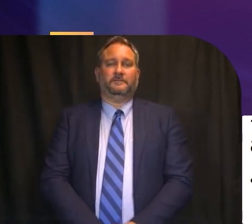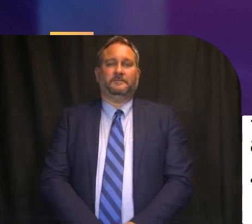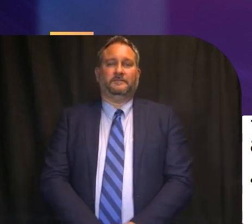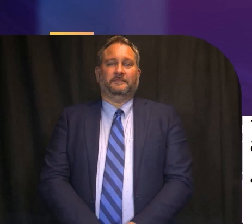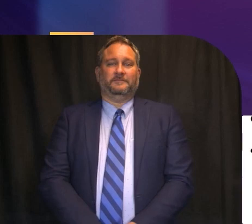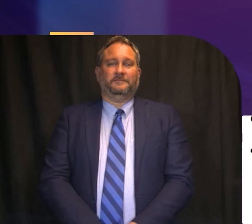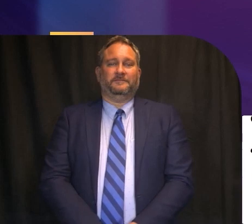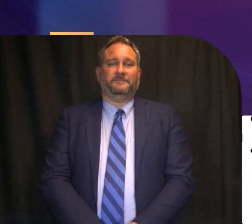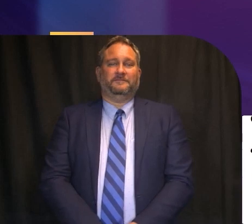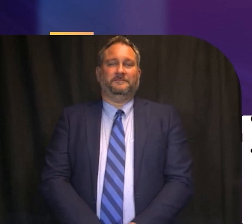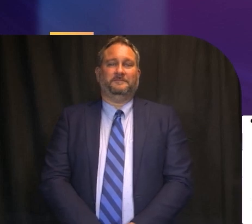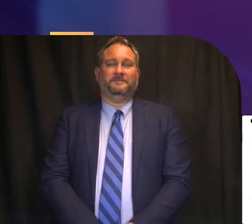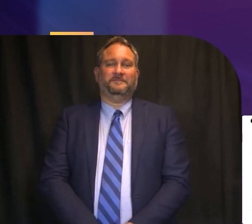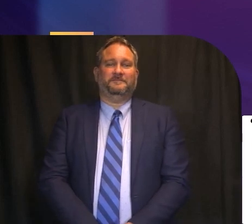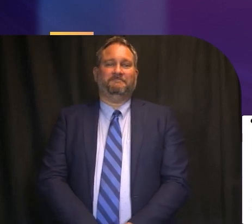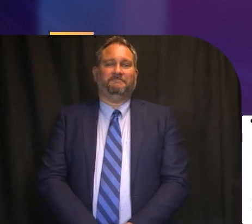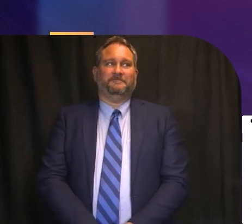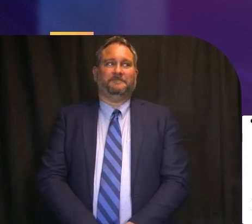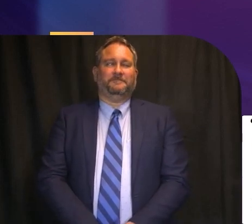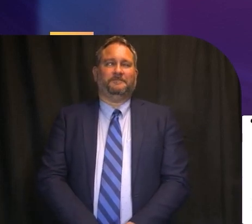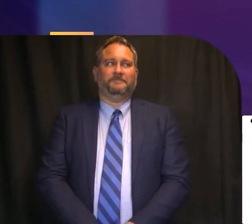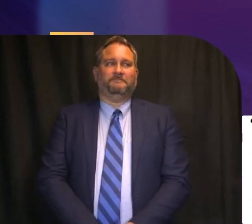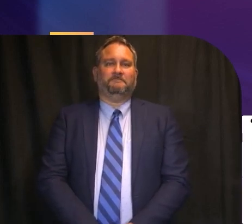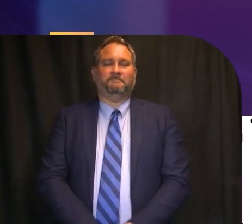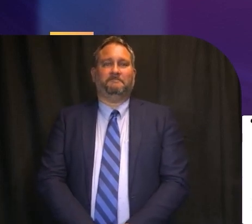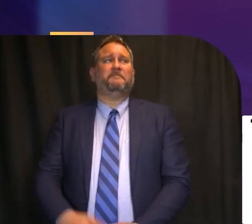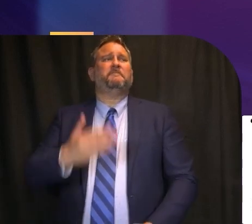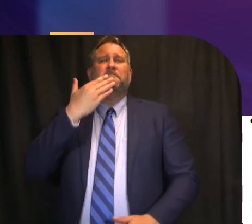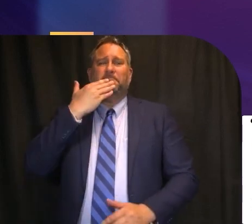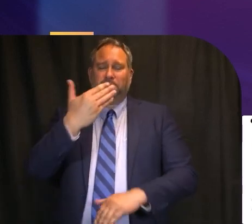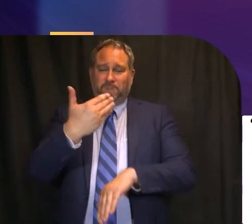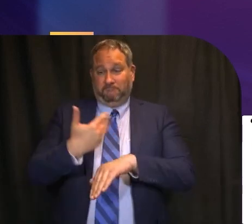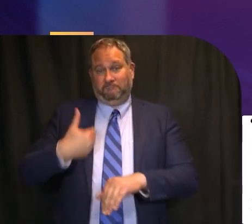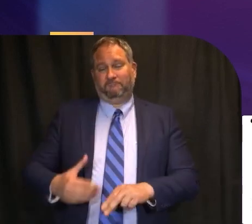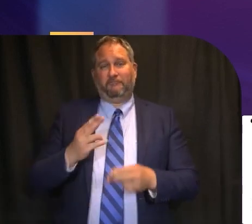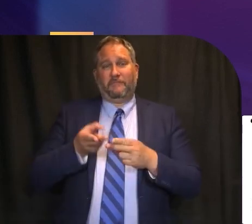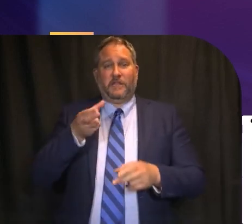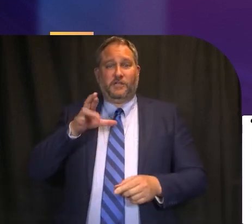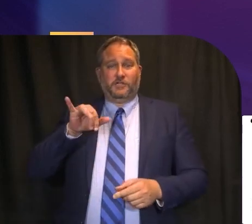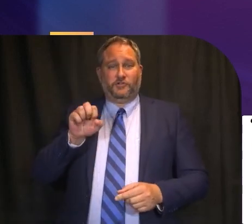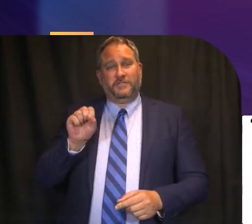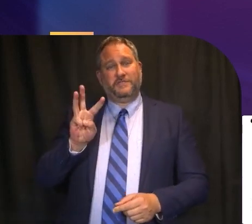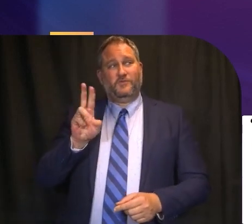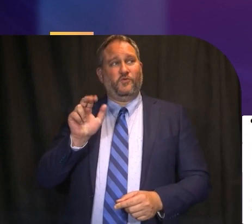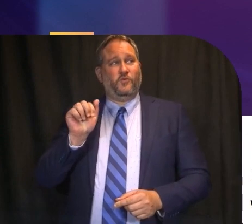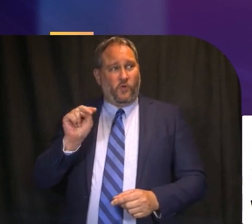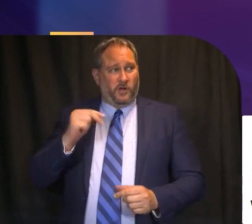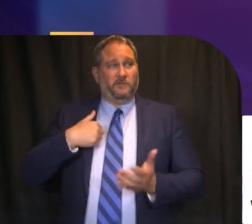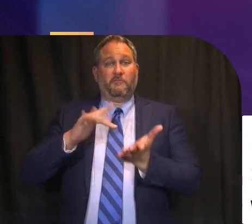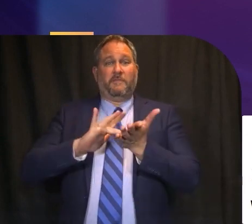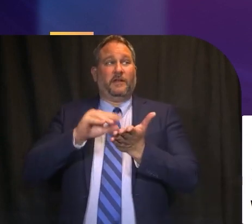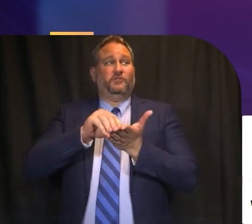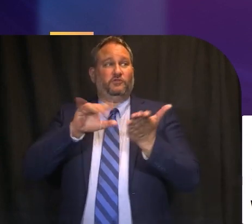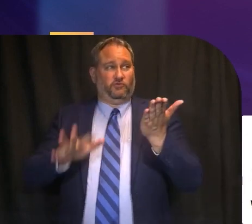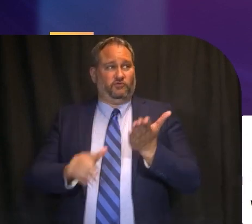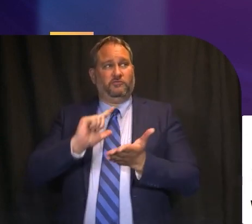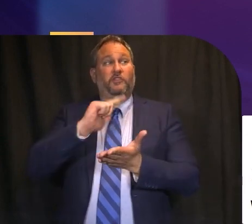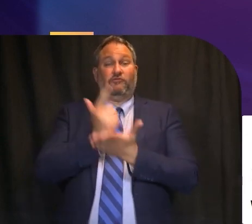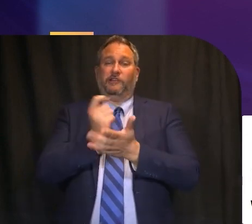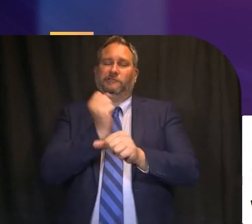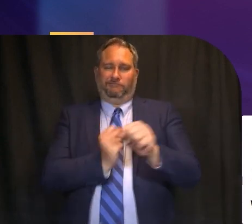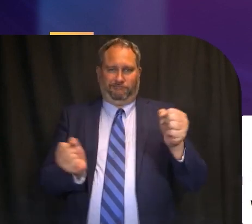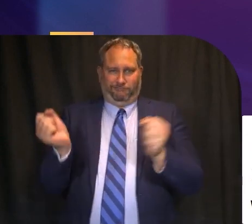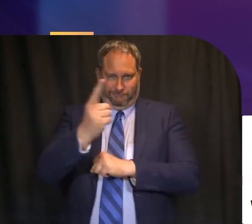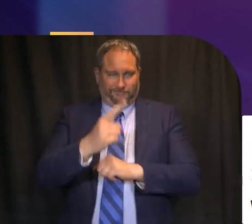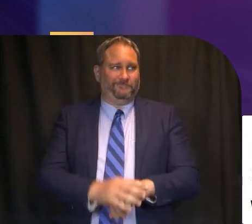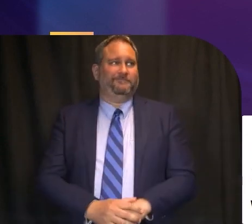Thank you, Nate. My name is Chris Wan, and I'm a medical student who will be graduating next year. To become a fully qualified physician in the United States,